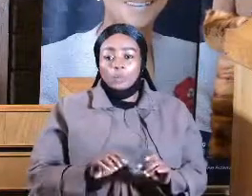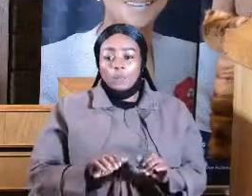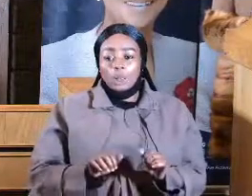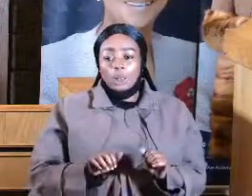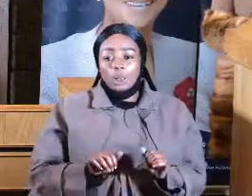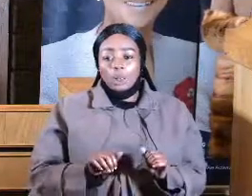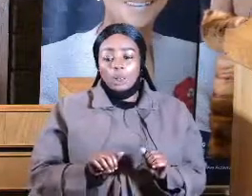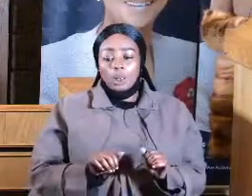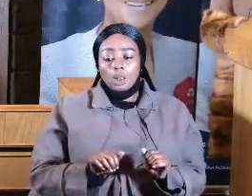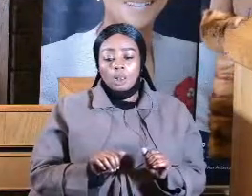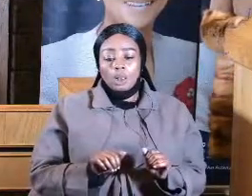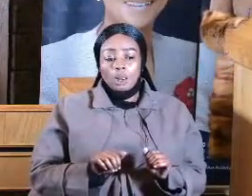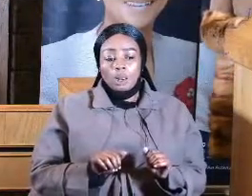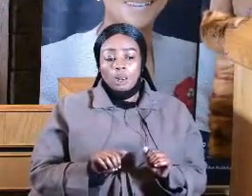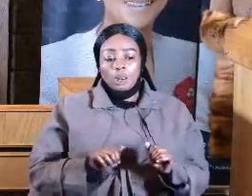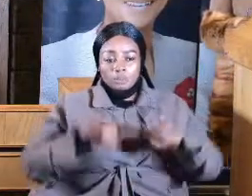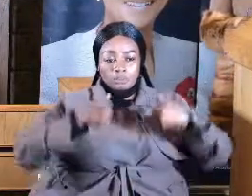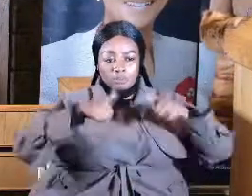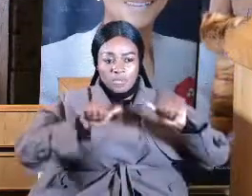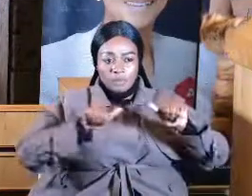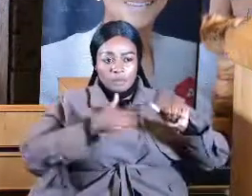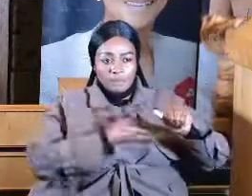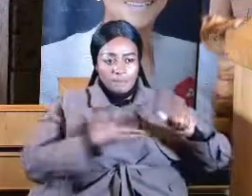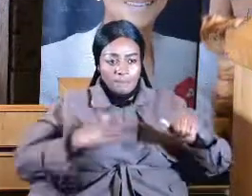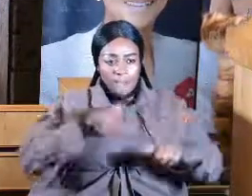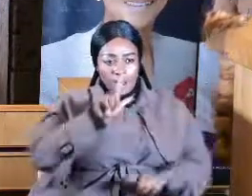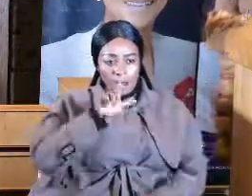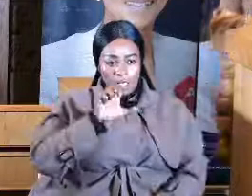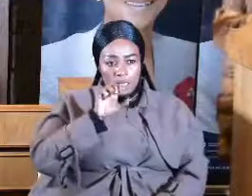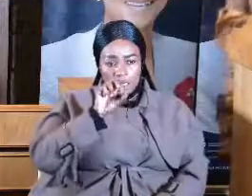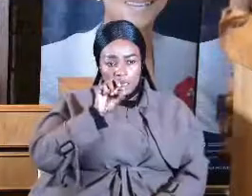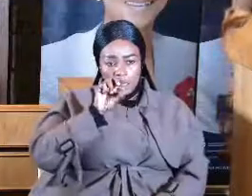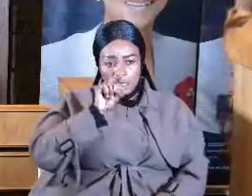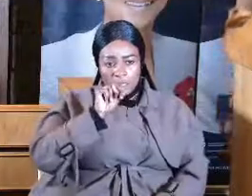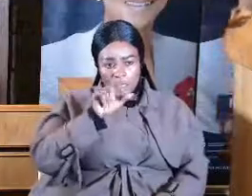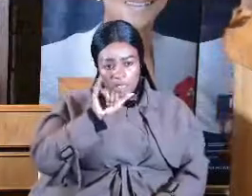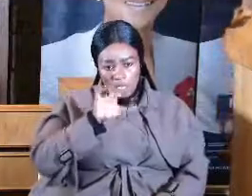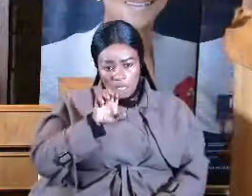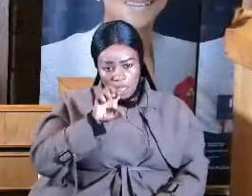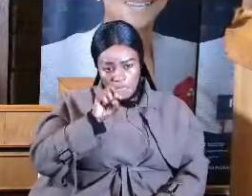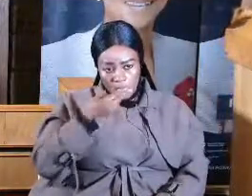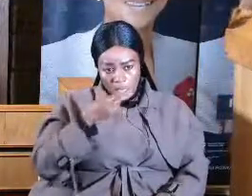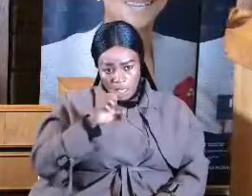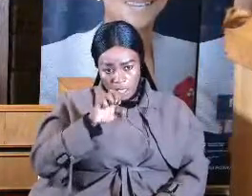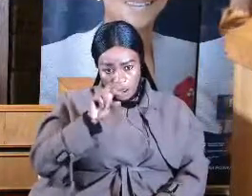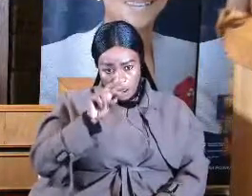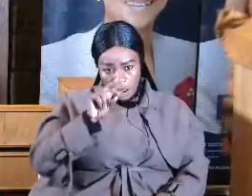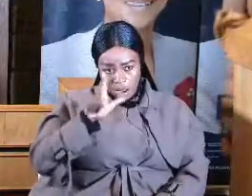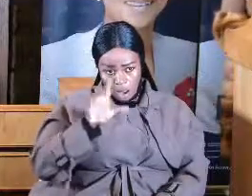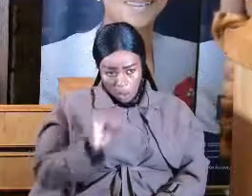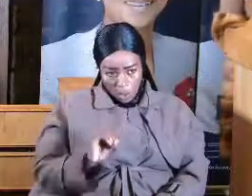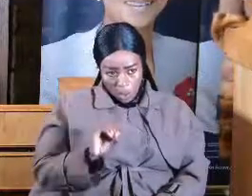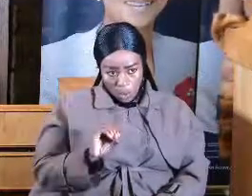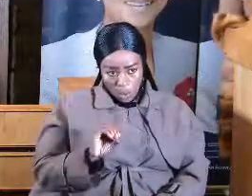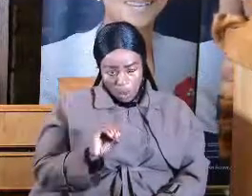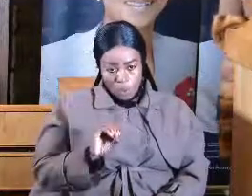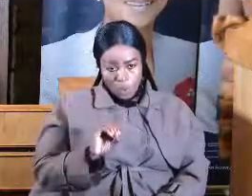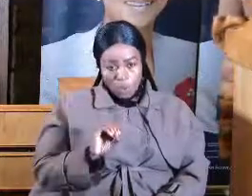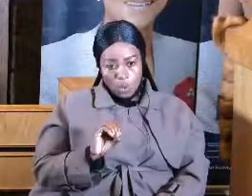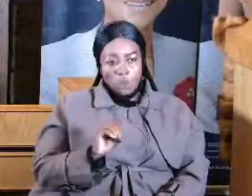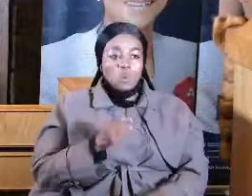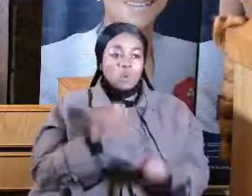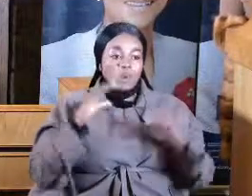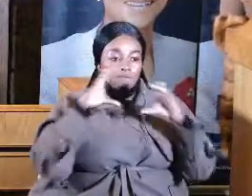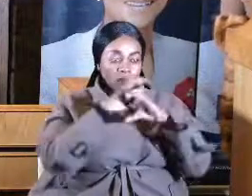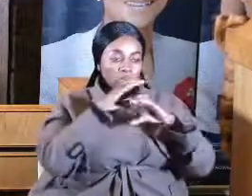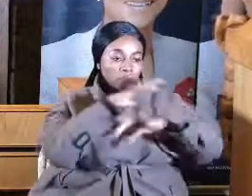the Melinye Hello. Are you here, Melinye Hello? Yes, thank you very much. Melinye Hello will speak to us about